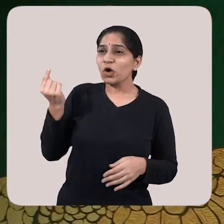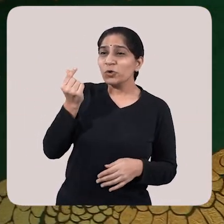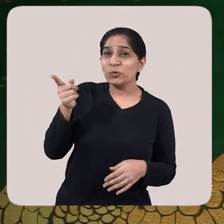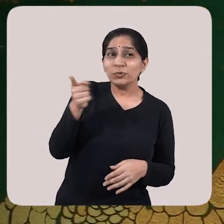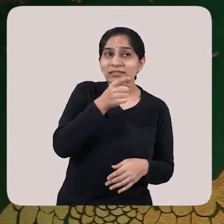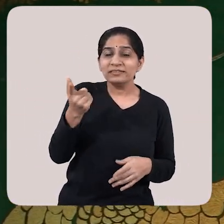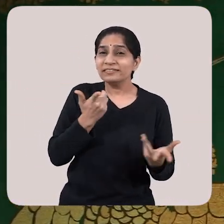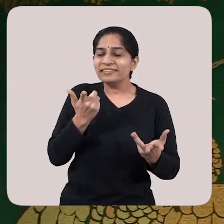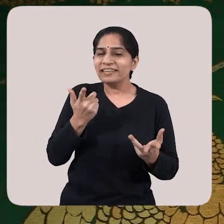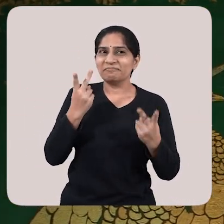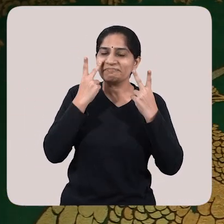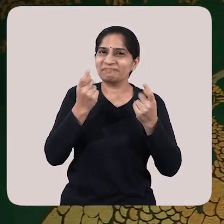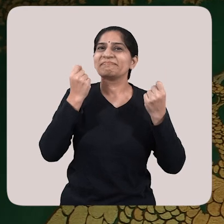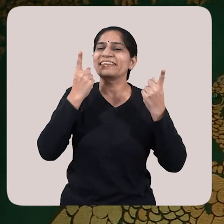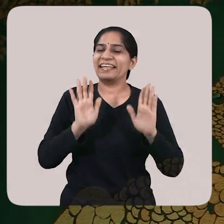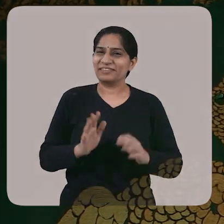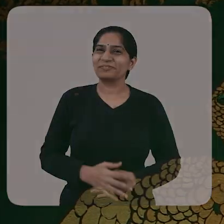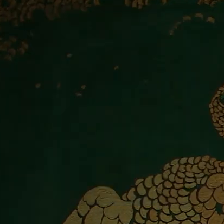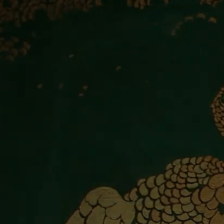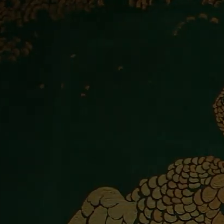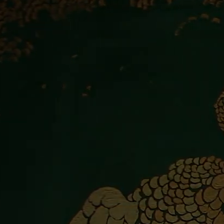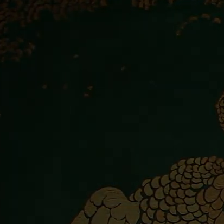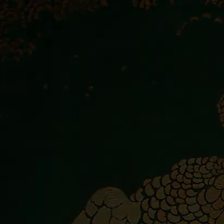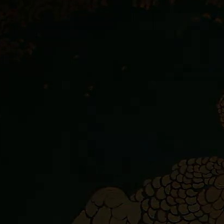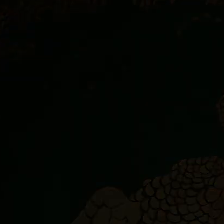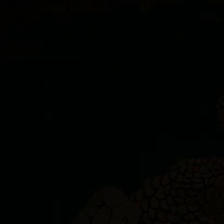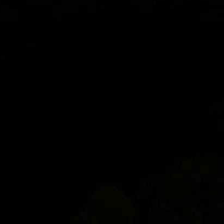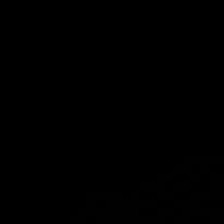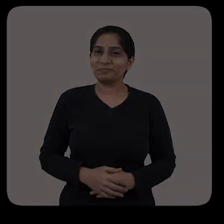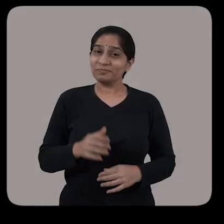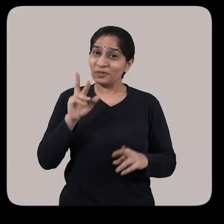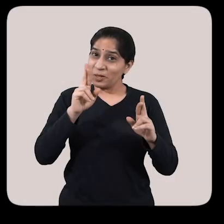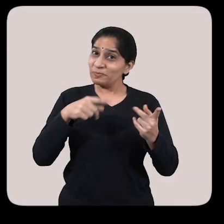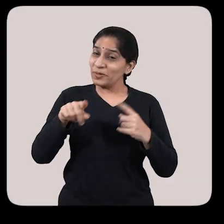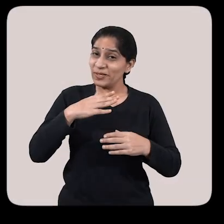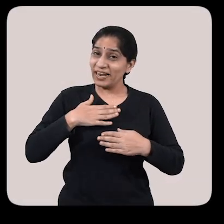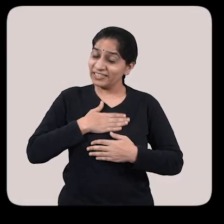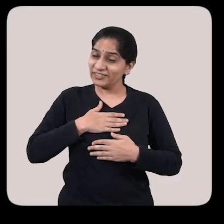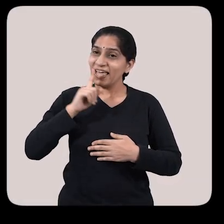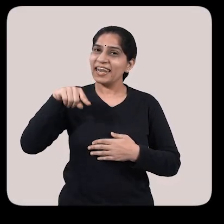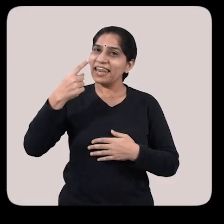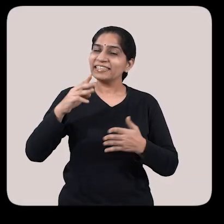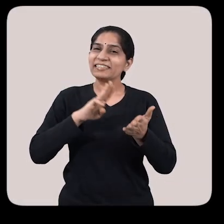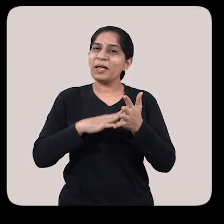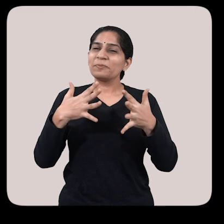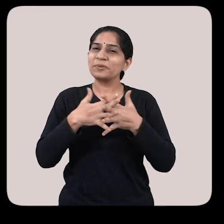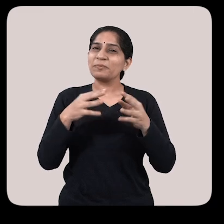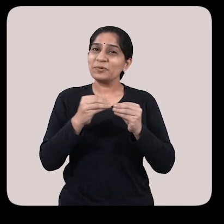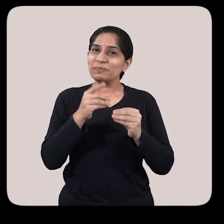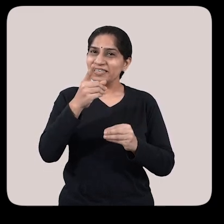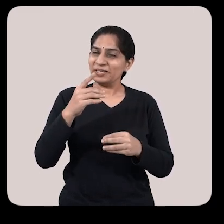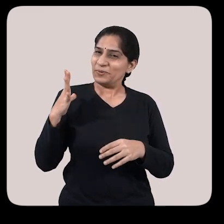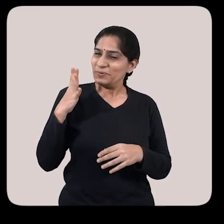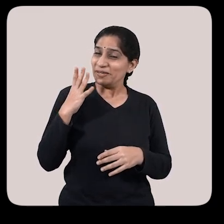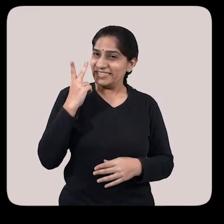the various cultural contexts that shape them. Join us next time for another dialogue in a new